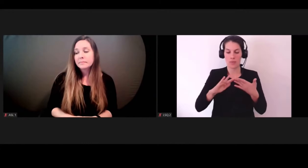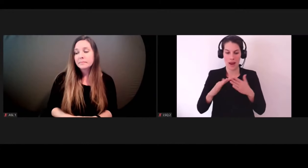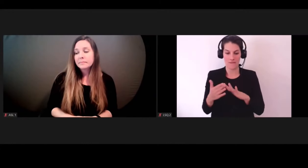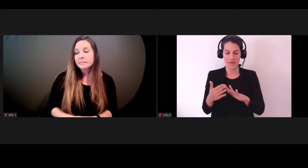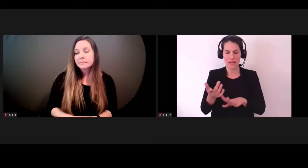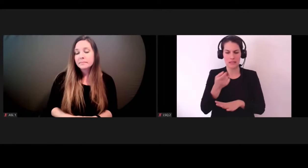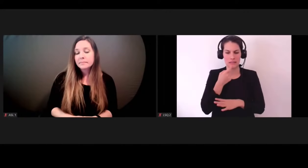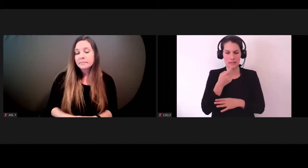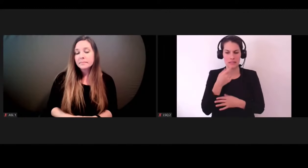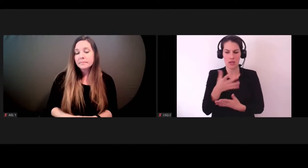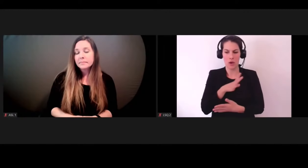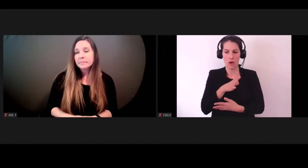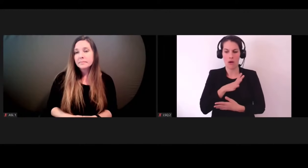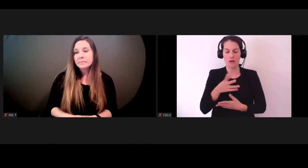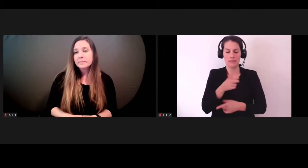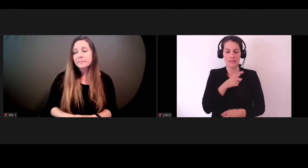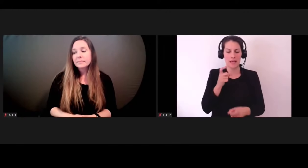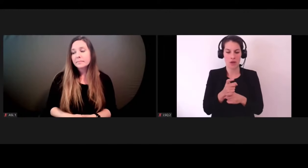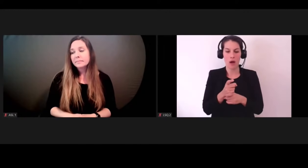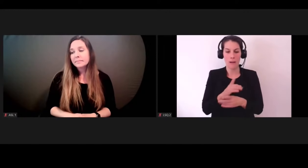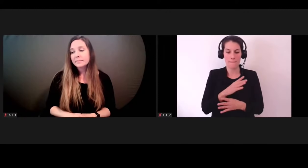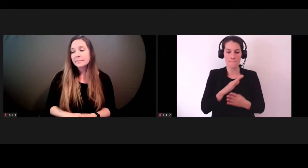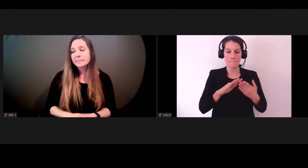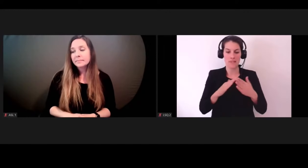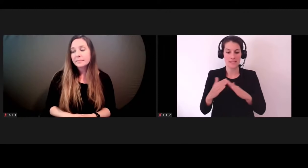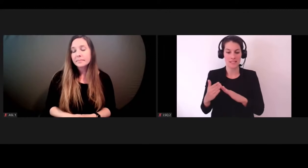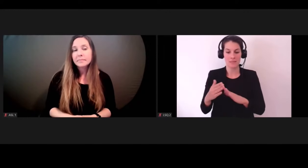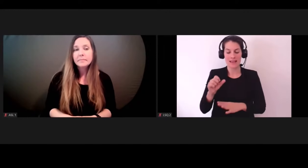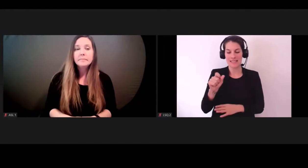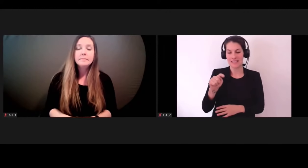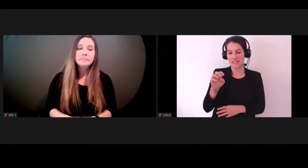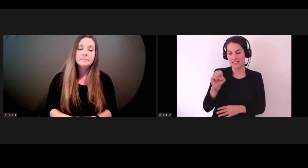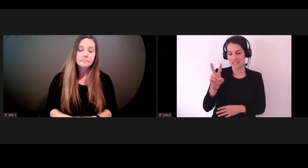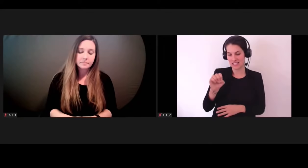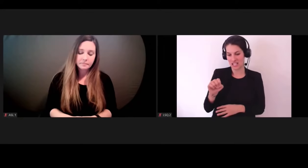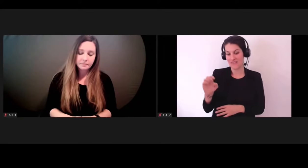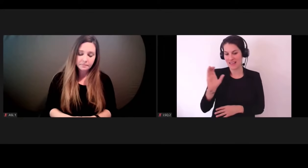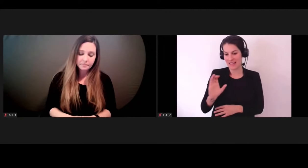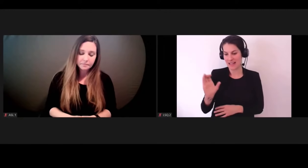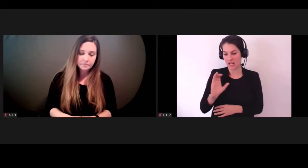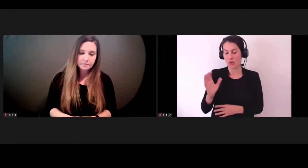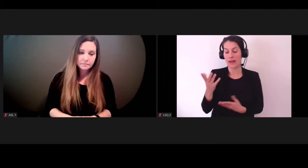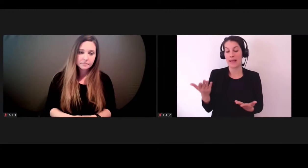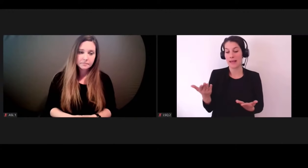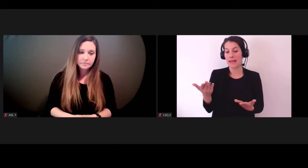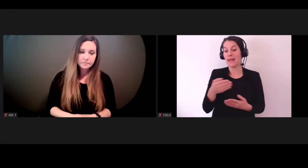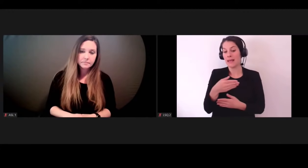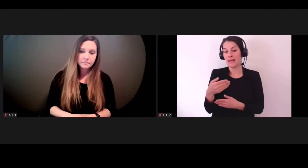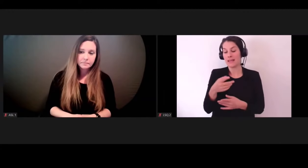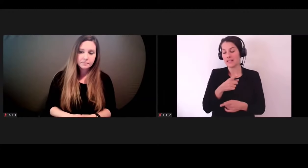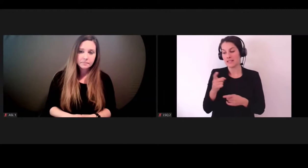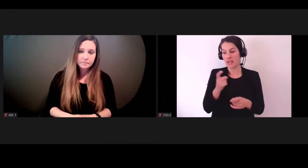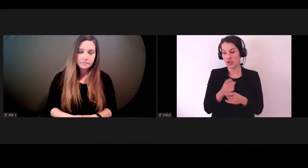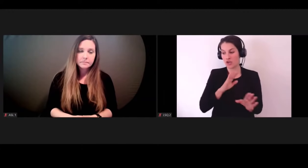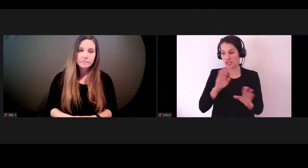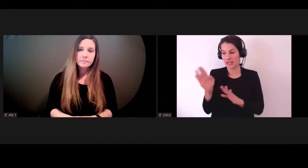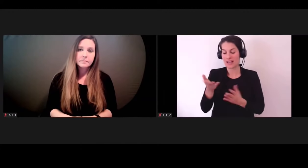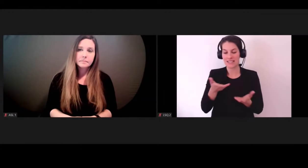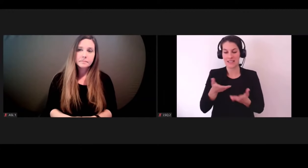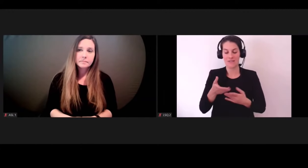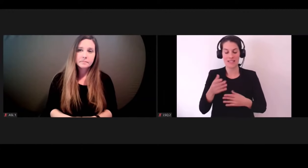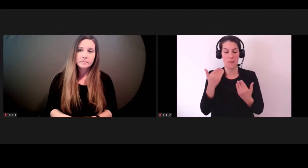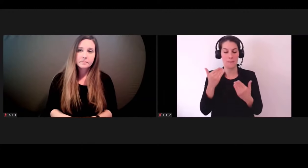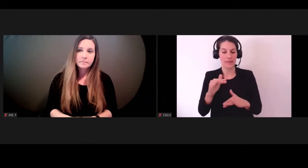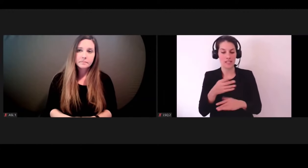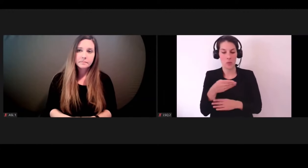avons le directeur municipal, Steve Kanellakos, et le directeur général des services de protection et